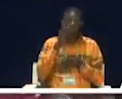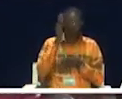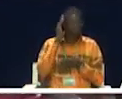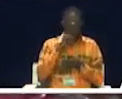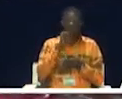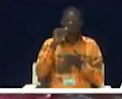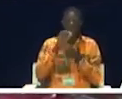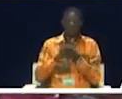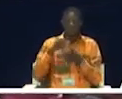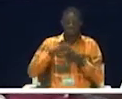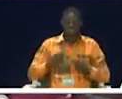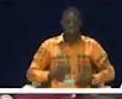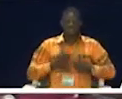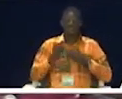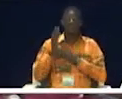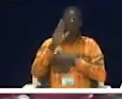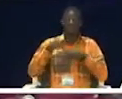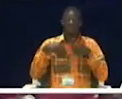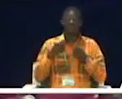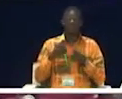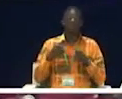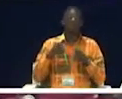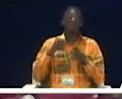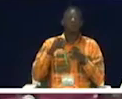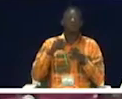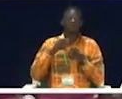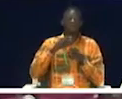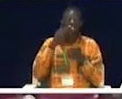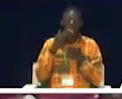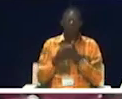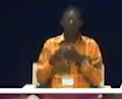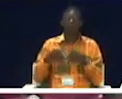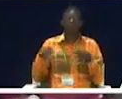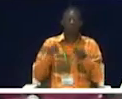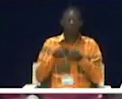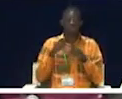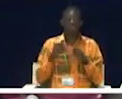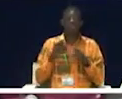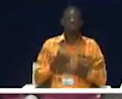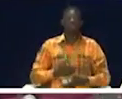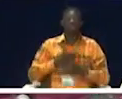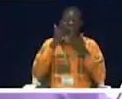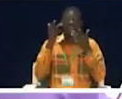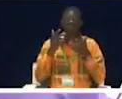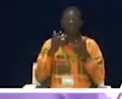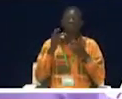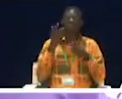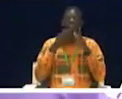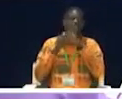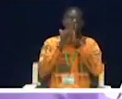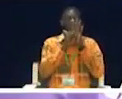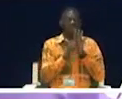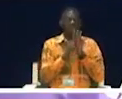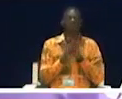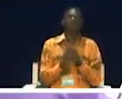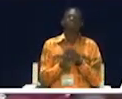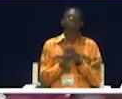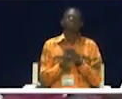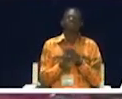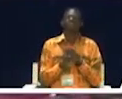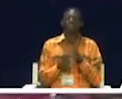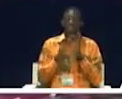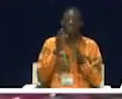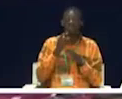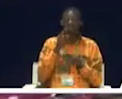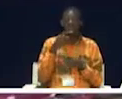in life and God gave you, you are rightly engaged with a brother now. Somebody shout sign. If